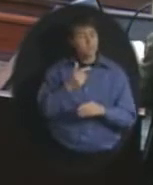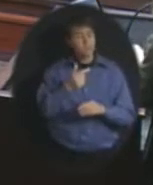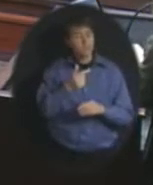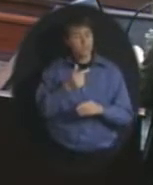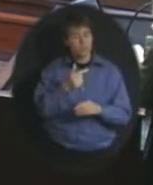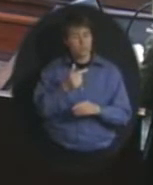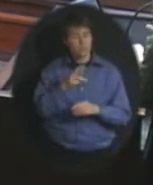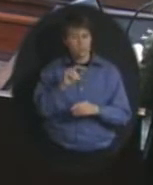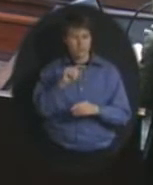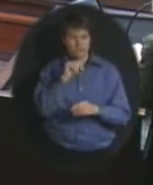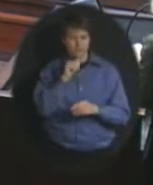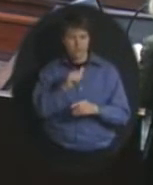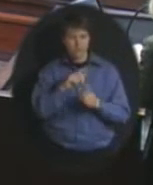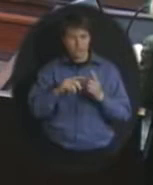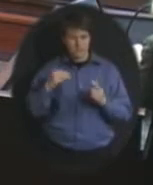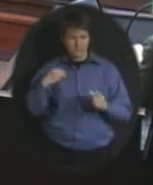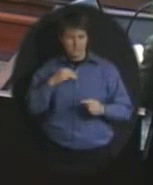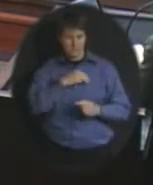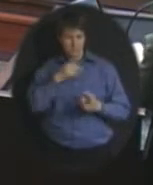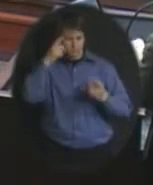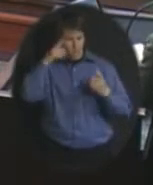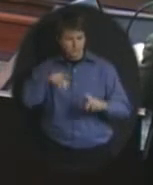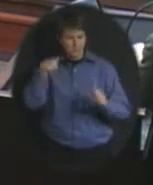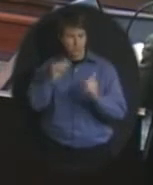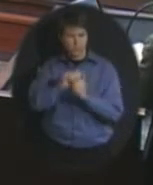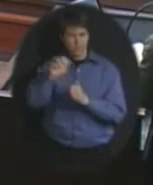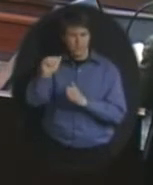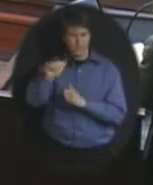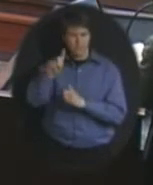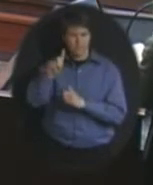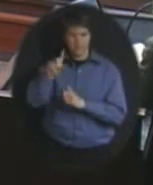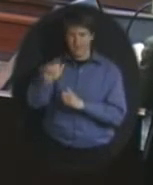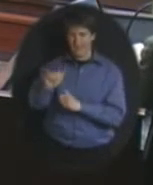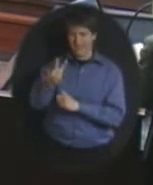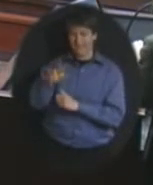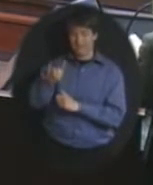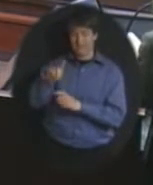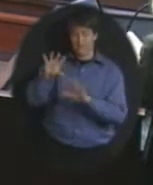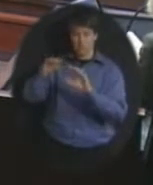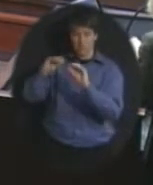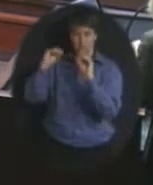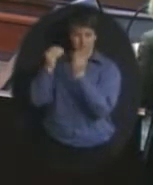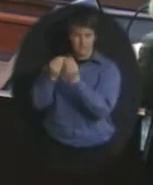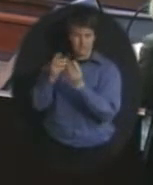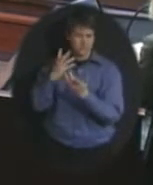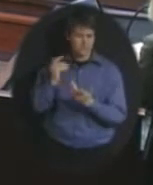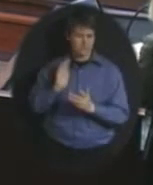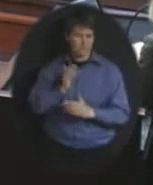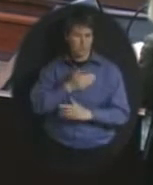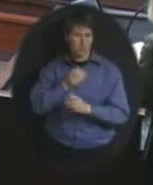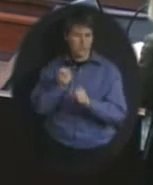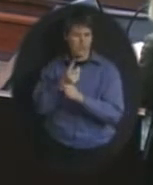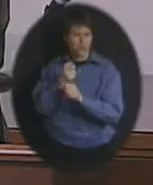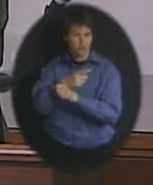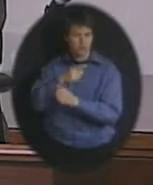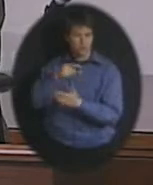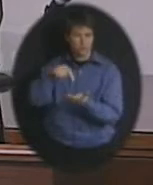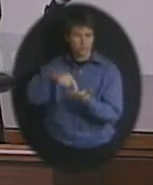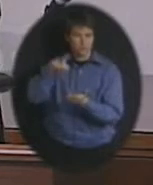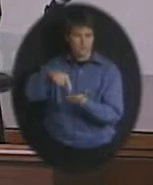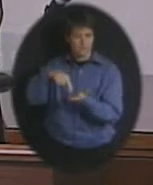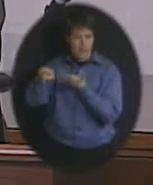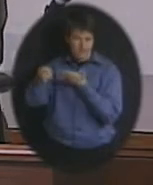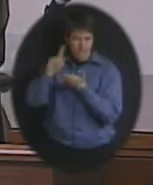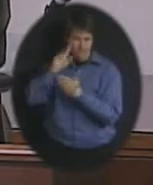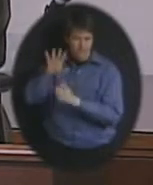It's not a grant. It's our membership agreement with the Avid organization, and that's just our annual dues. The